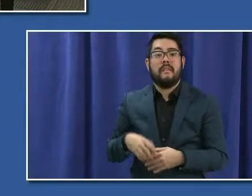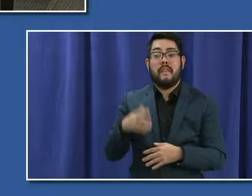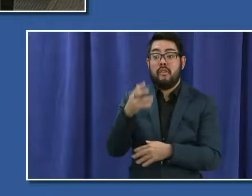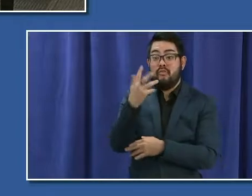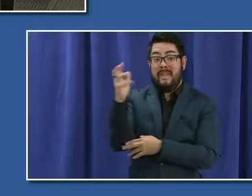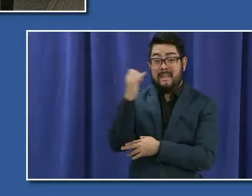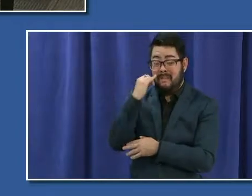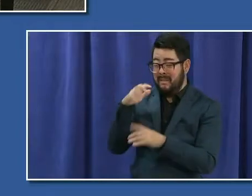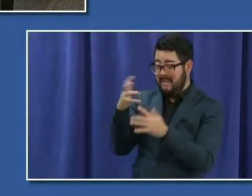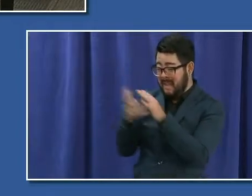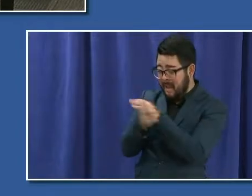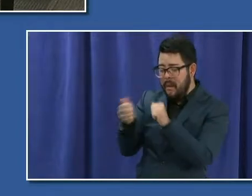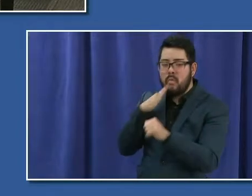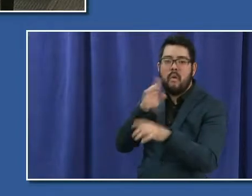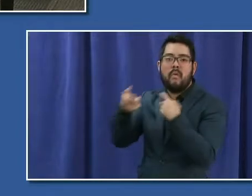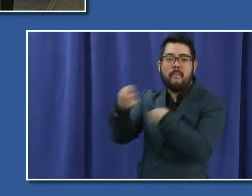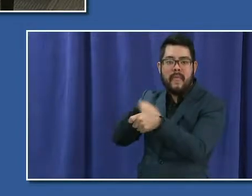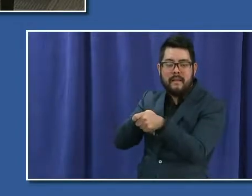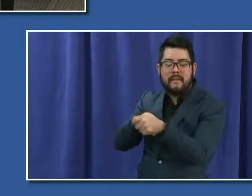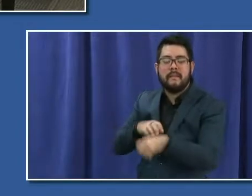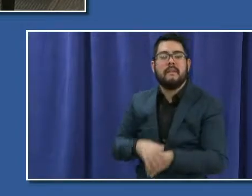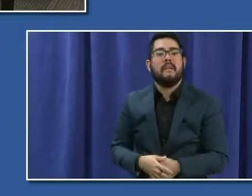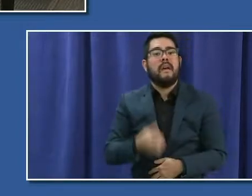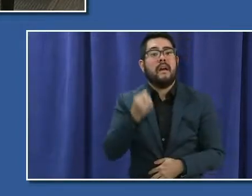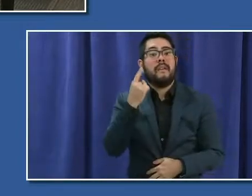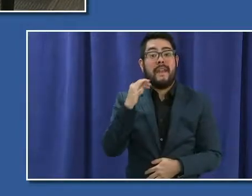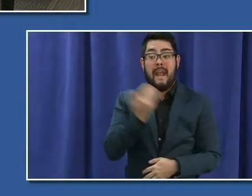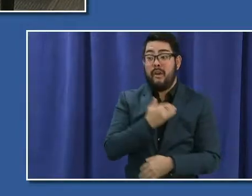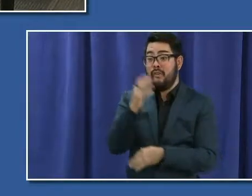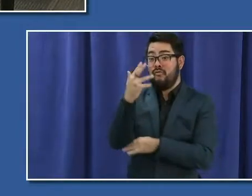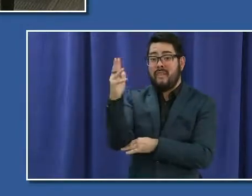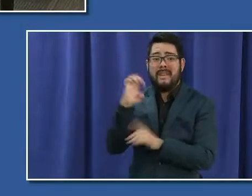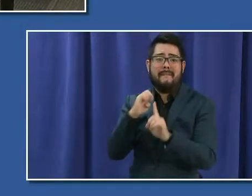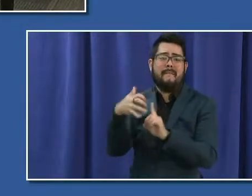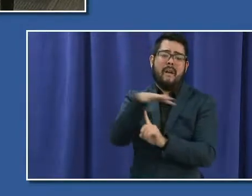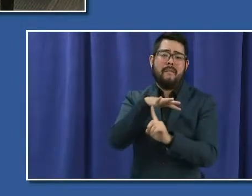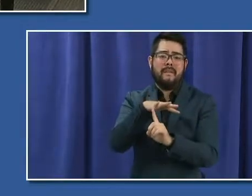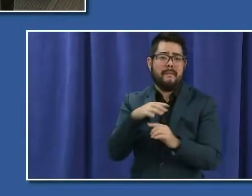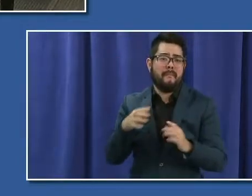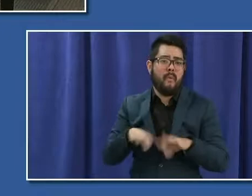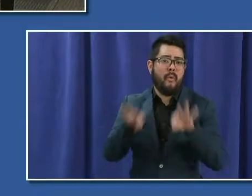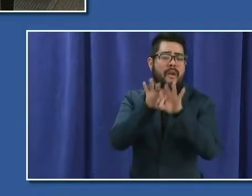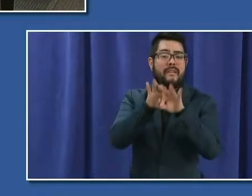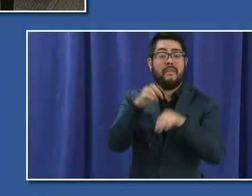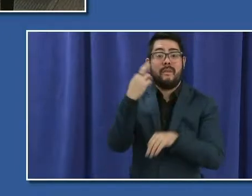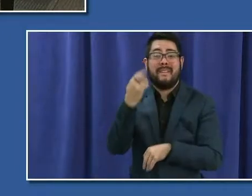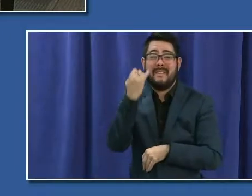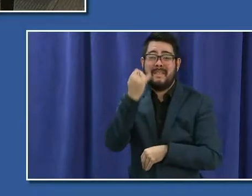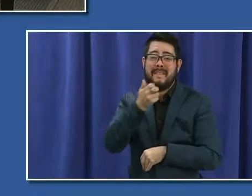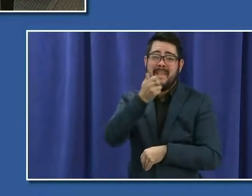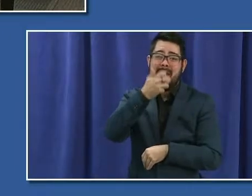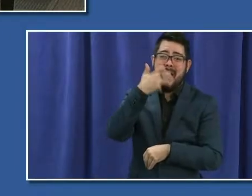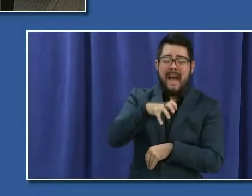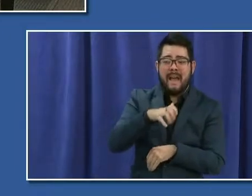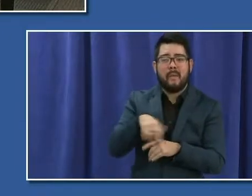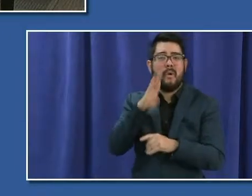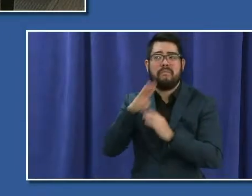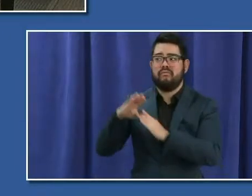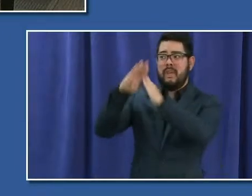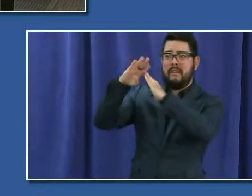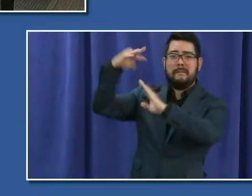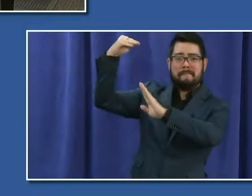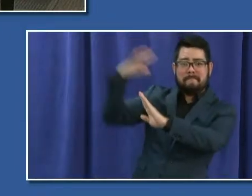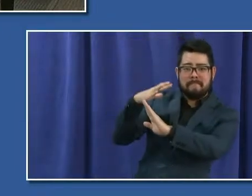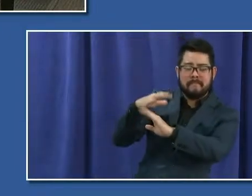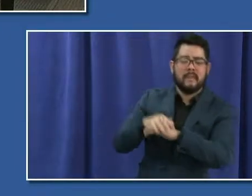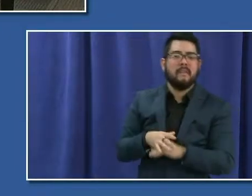damaged. Our tree canopy is very important to us. It reduces the heat, and we're very conscious of